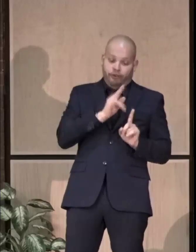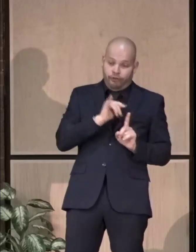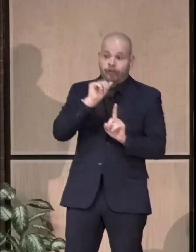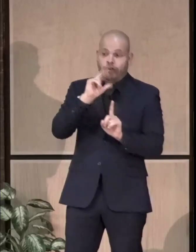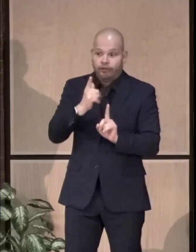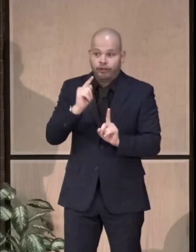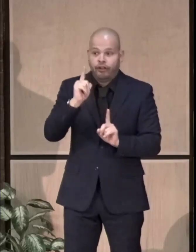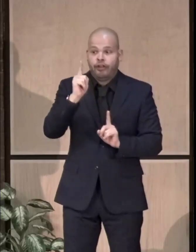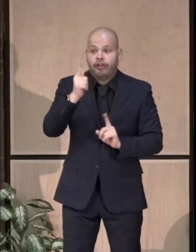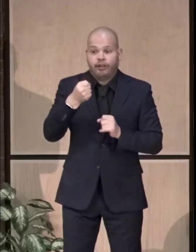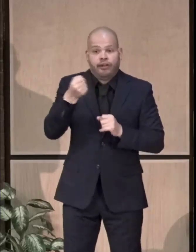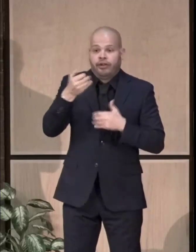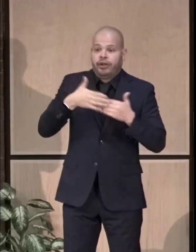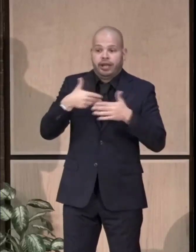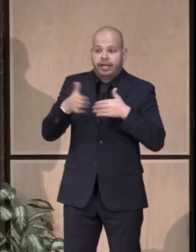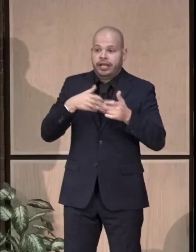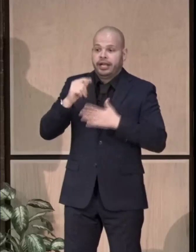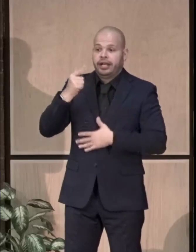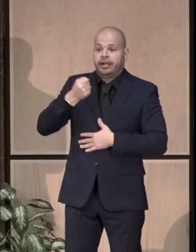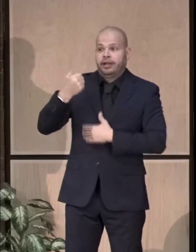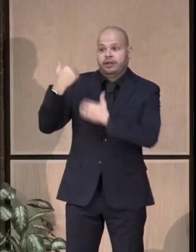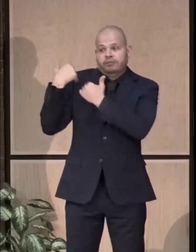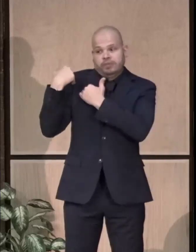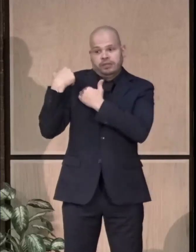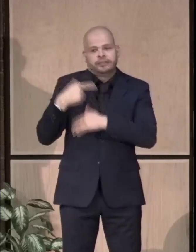yes, sir. Okay. Did you monitor